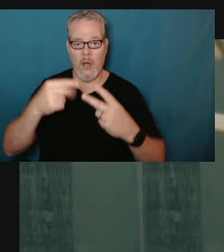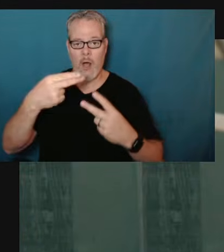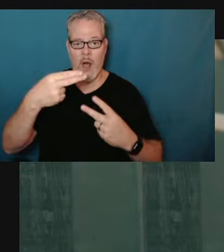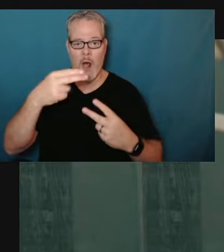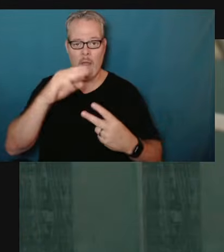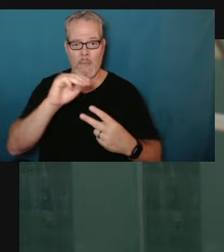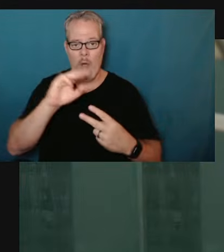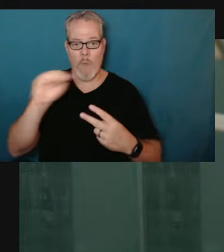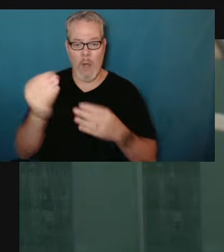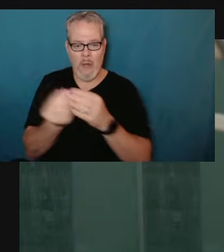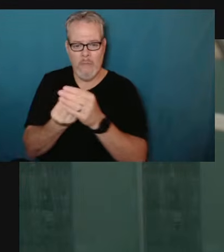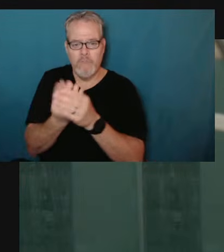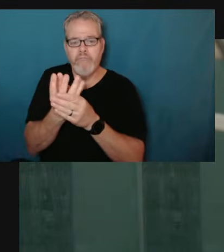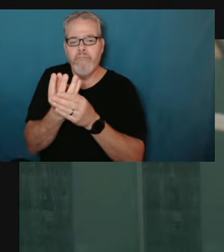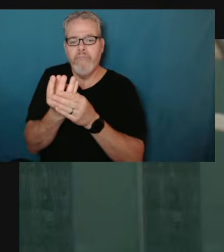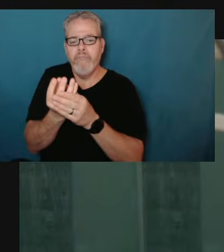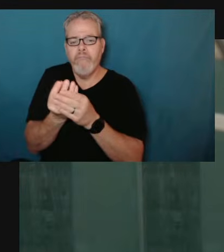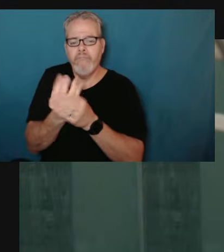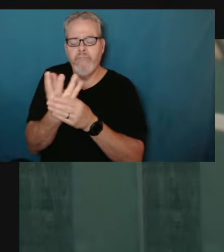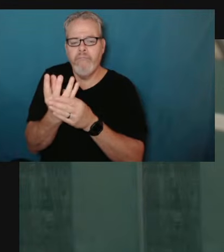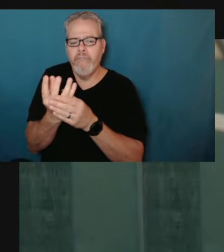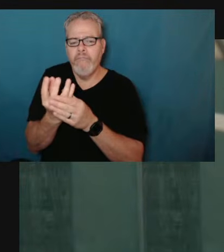So, will this happen again?